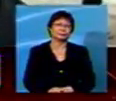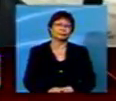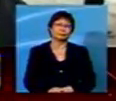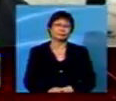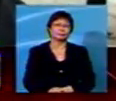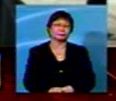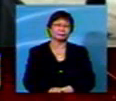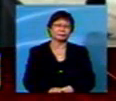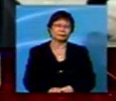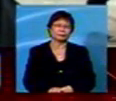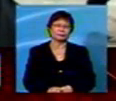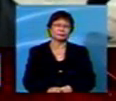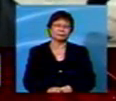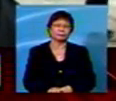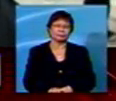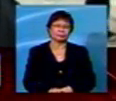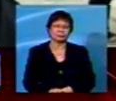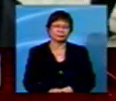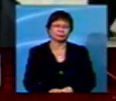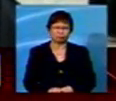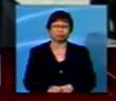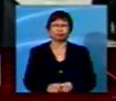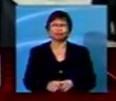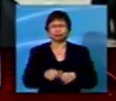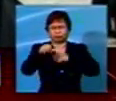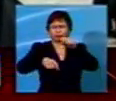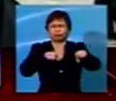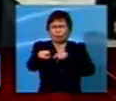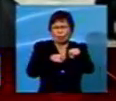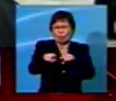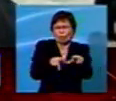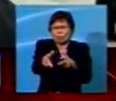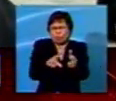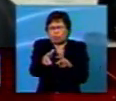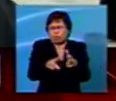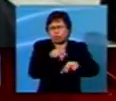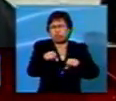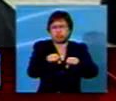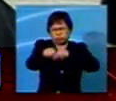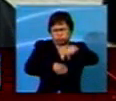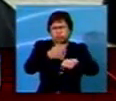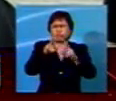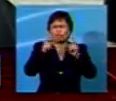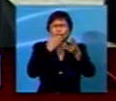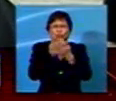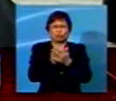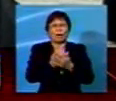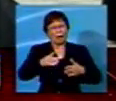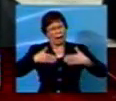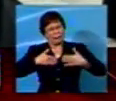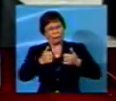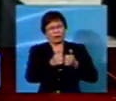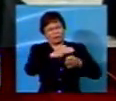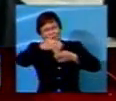Kazakhstan finish off on the the high note was was pretty good Leading into Asana so very happy with the way F uh finished off